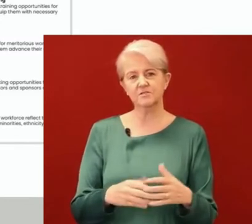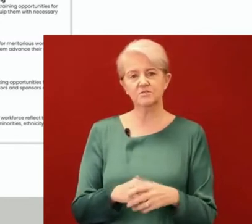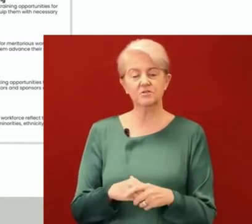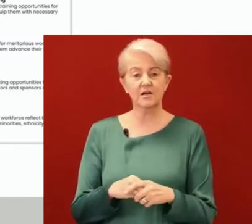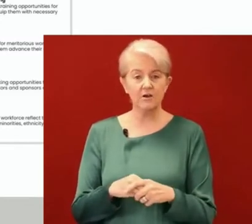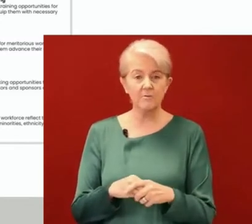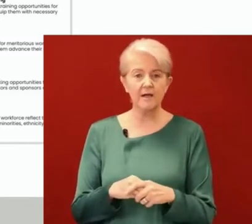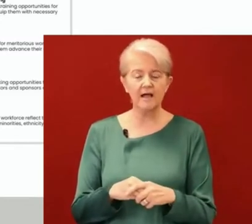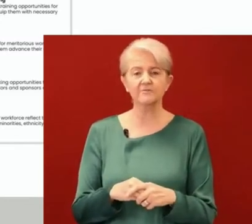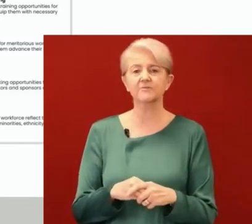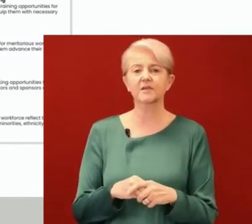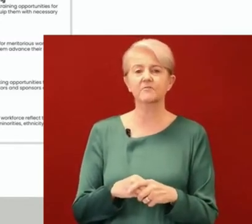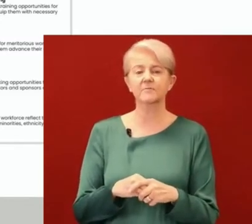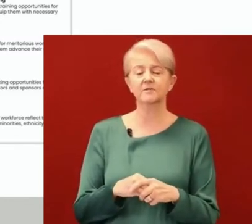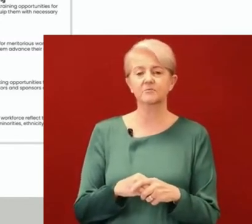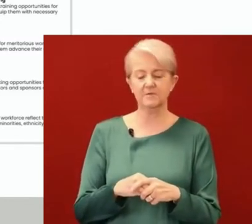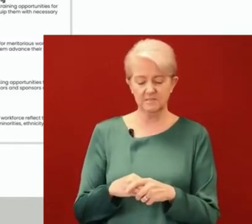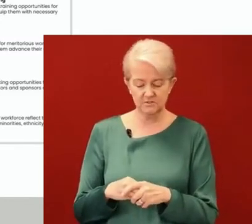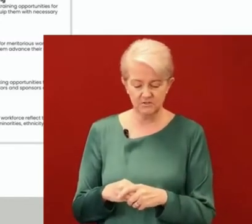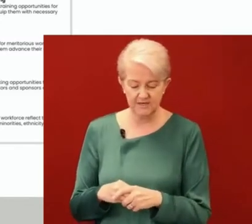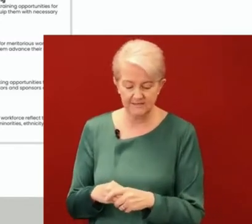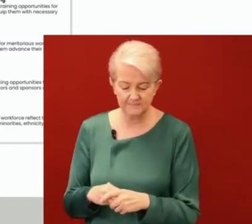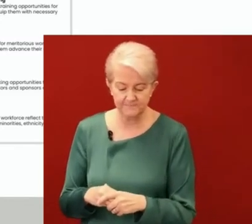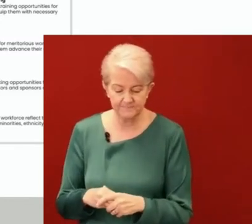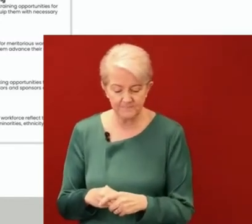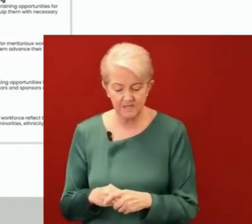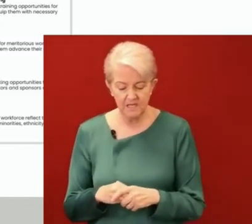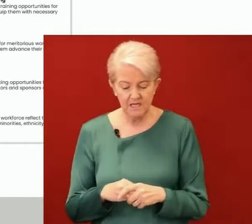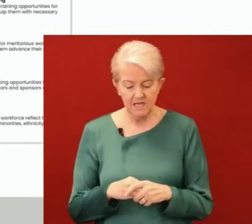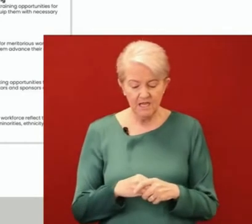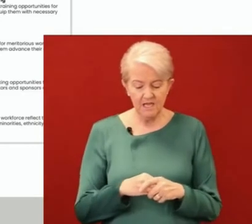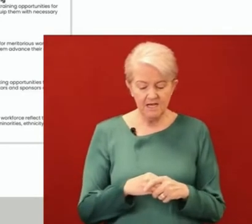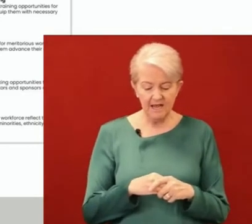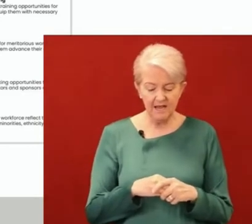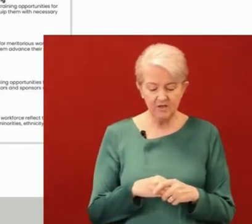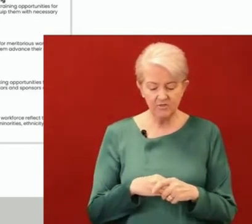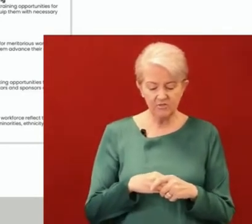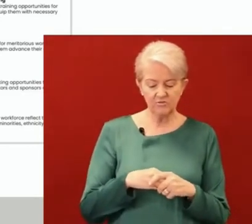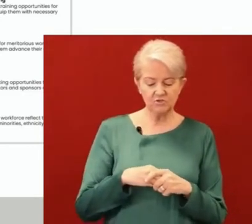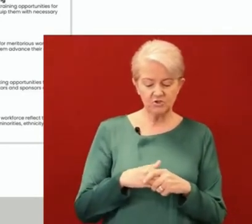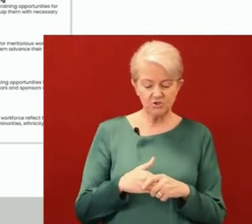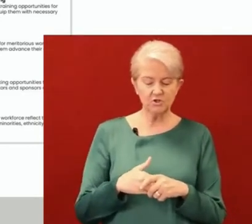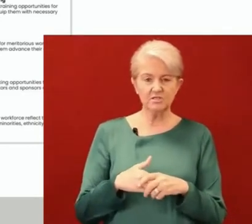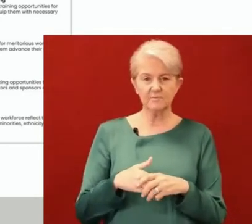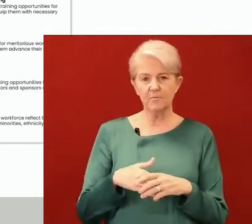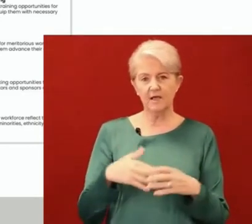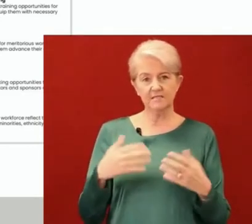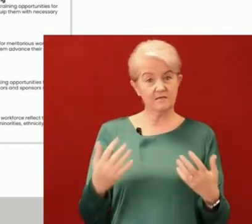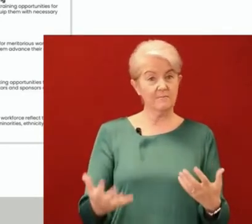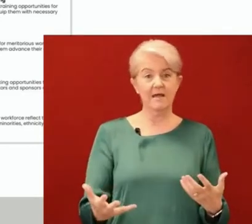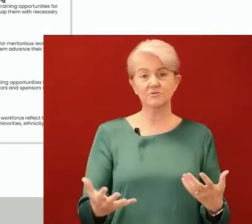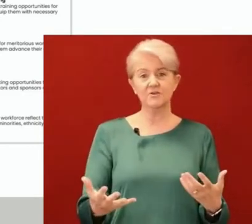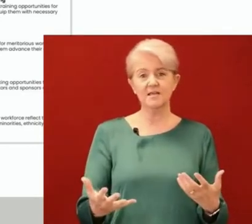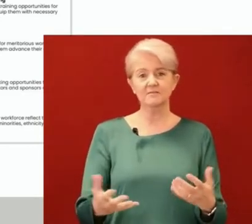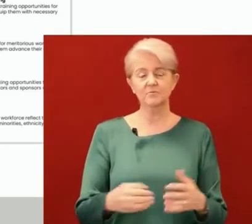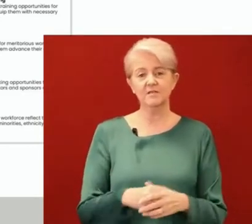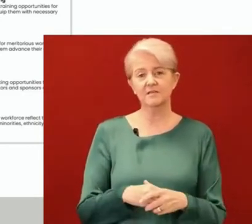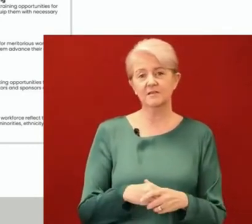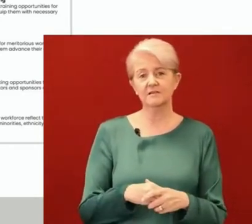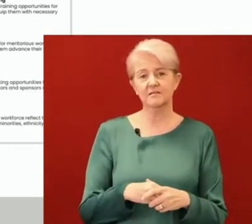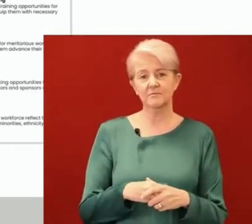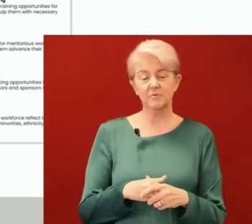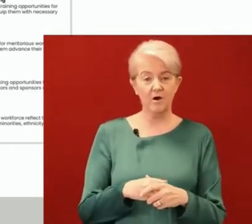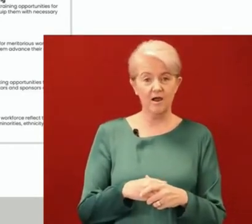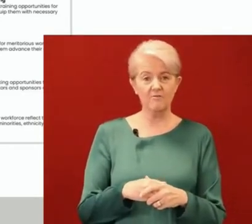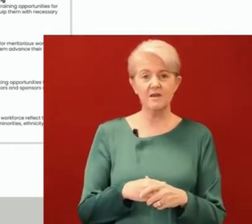state of Western Australia on behalf of the Government of Western Australia. Now, St John WA is a commandery